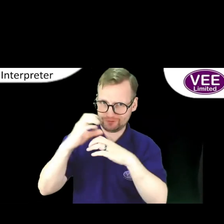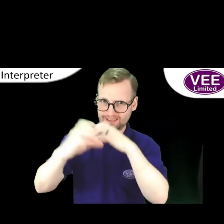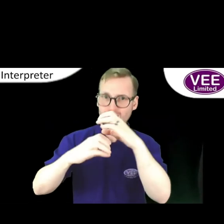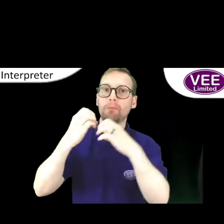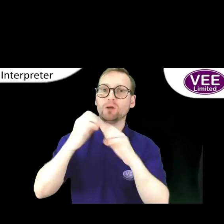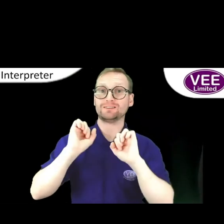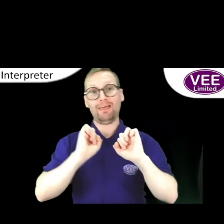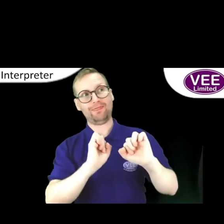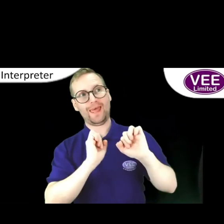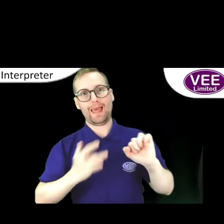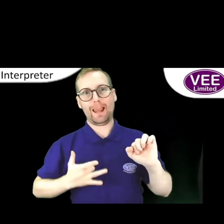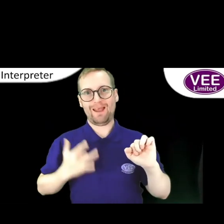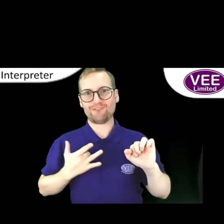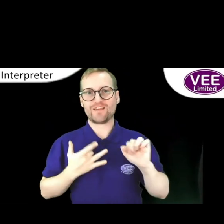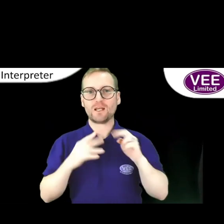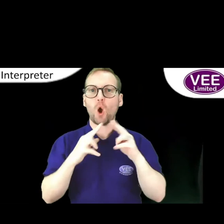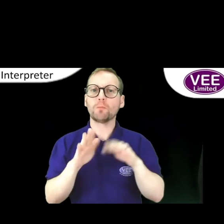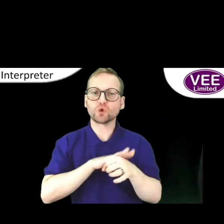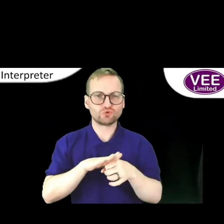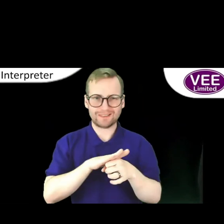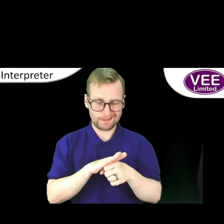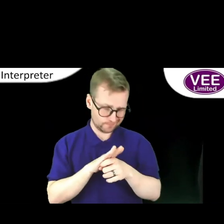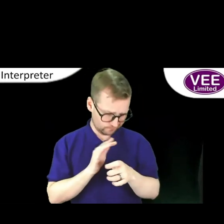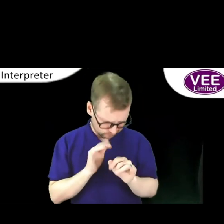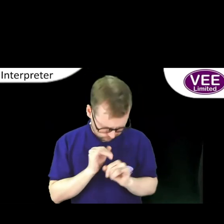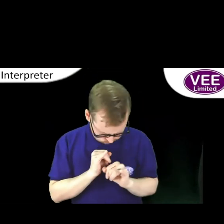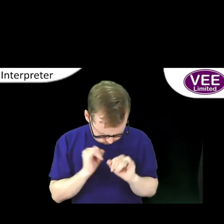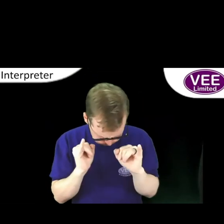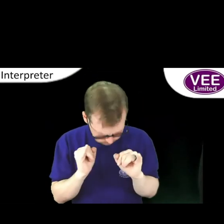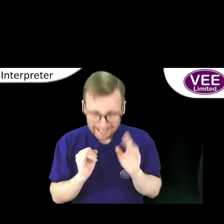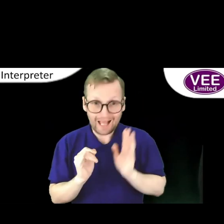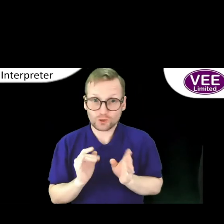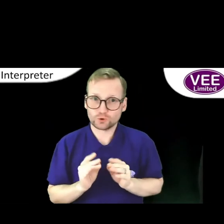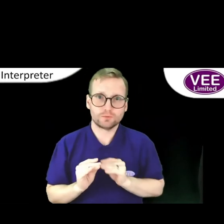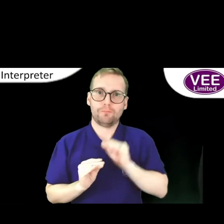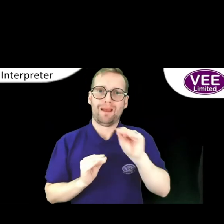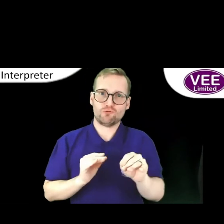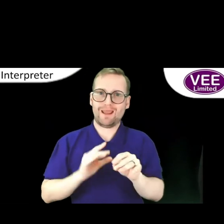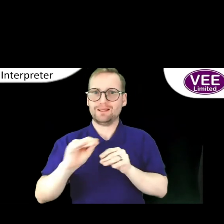that they faced in their own home countries were just intolerable for whatever reason.